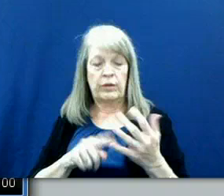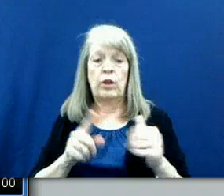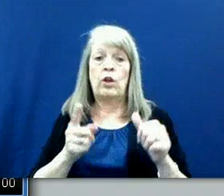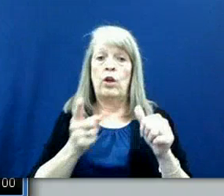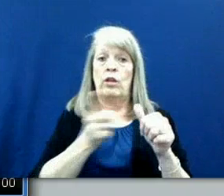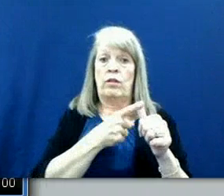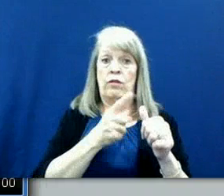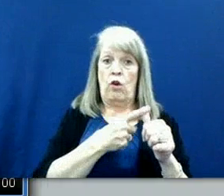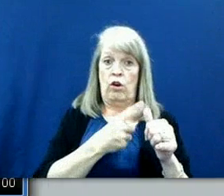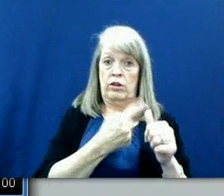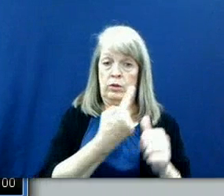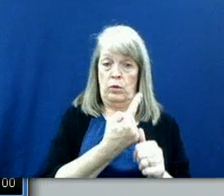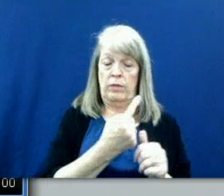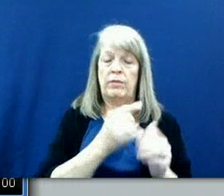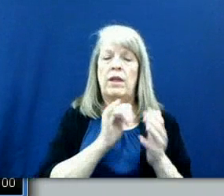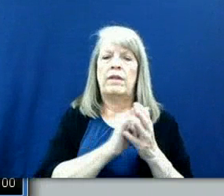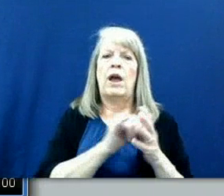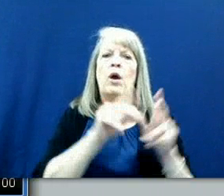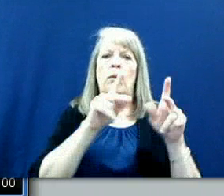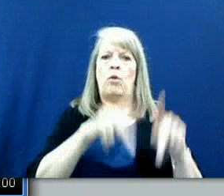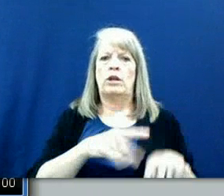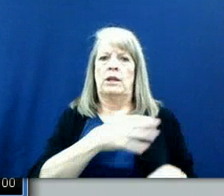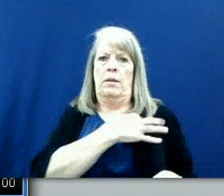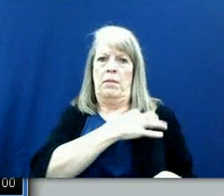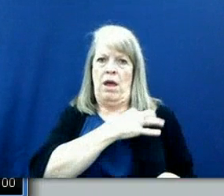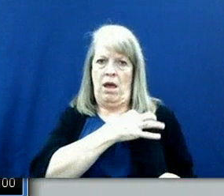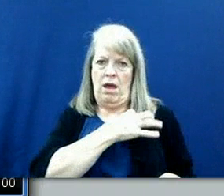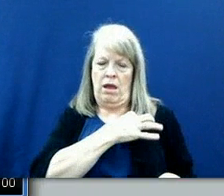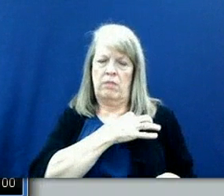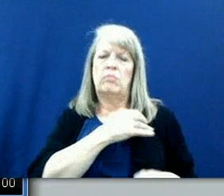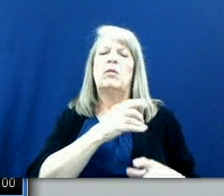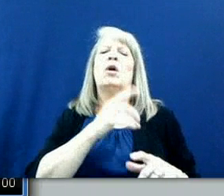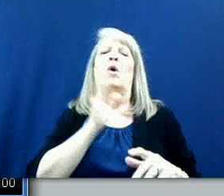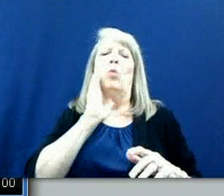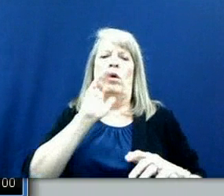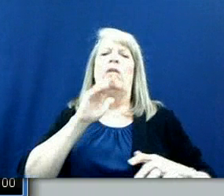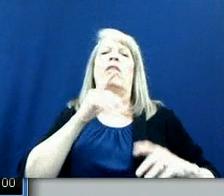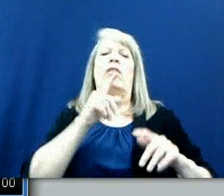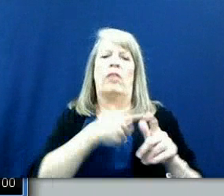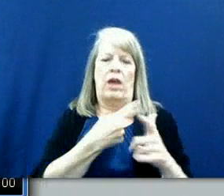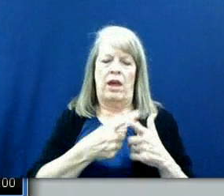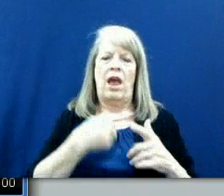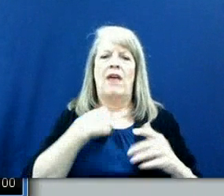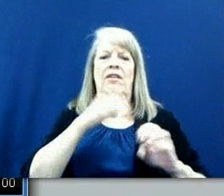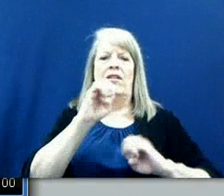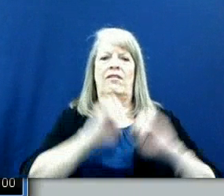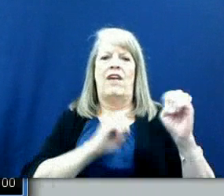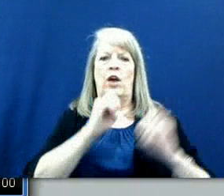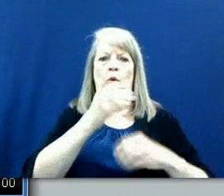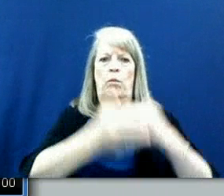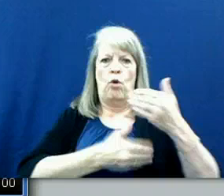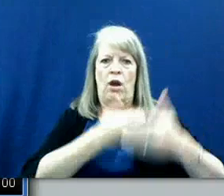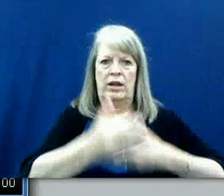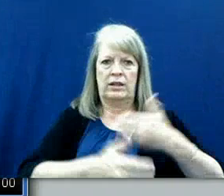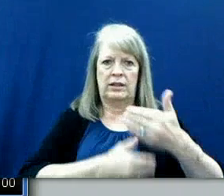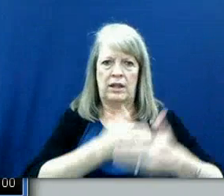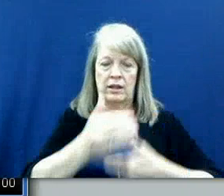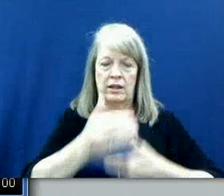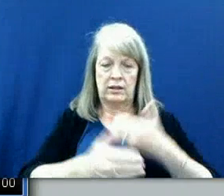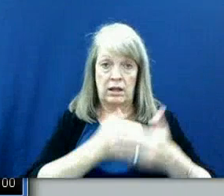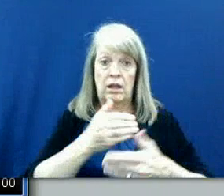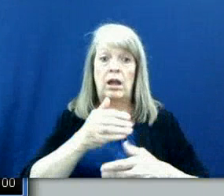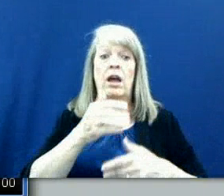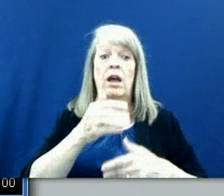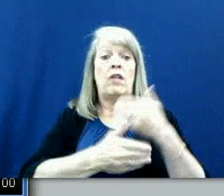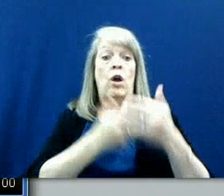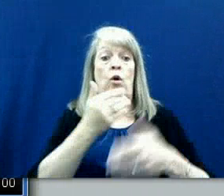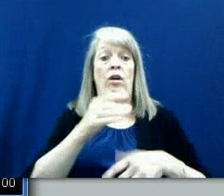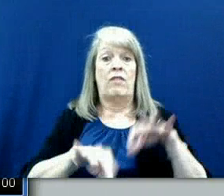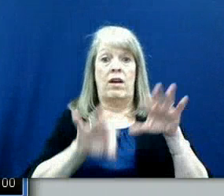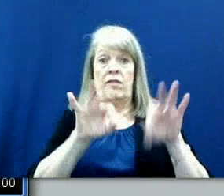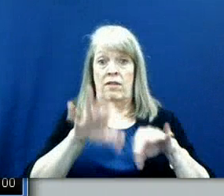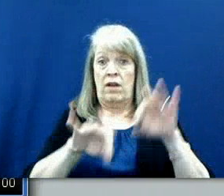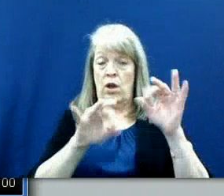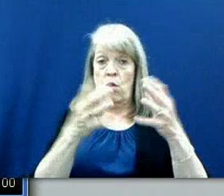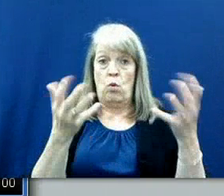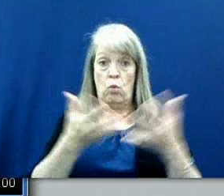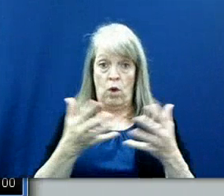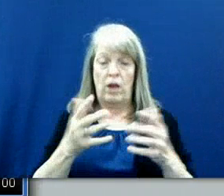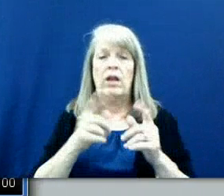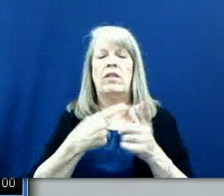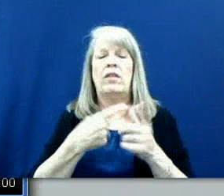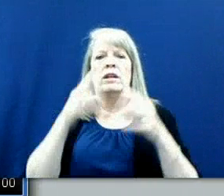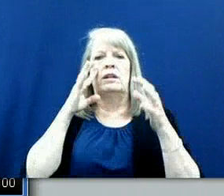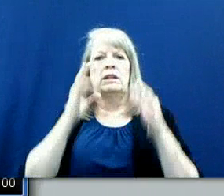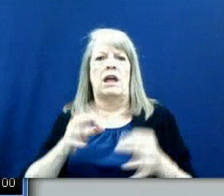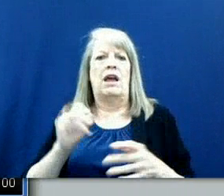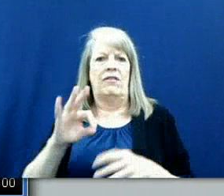First, the individual applies and goes through an evaluation process. Based on the evaluation, eligibility